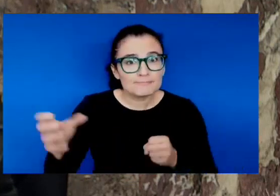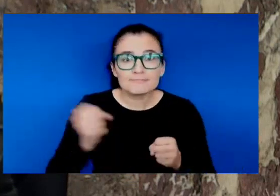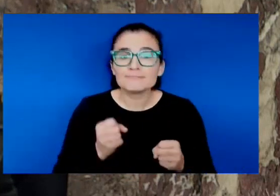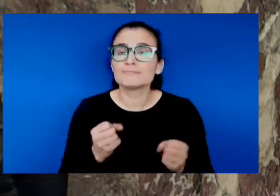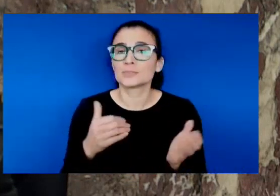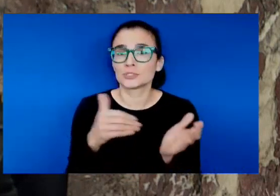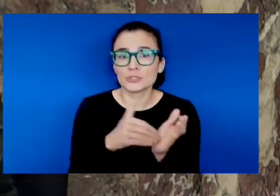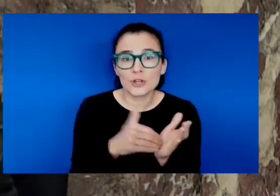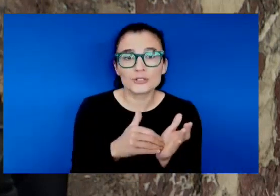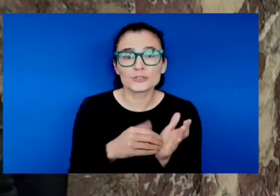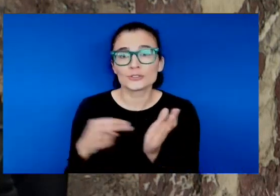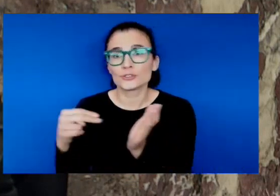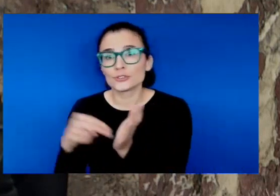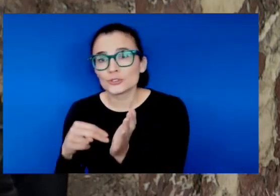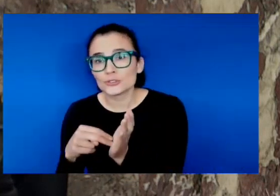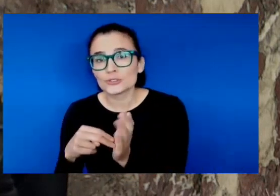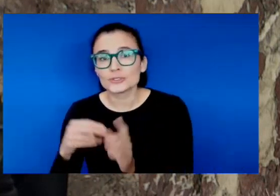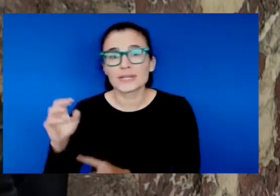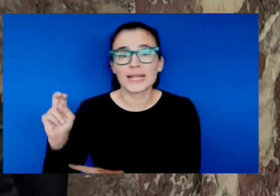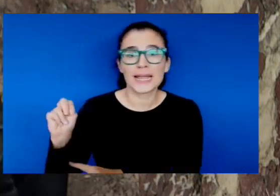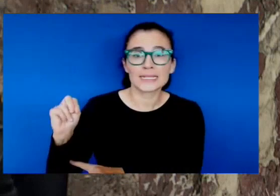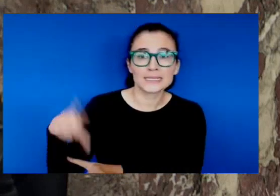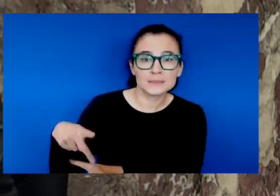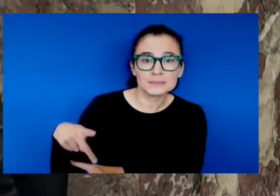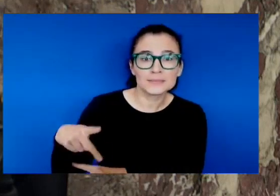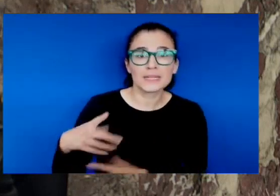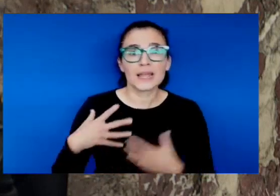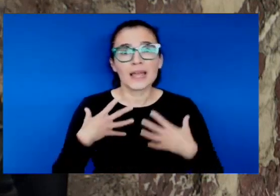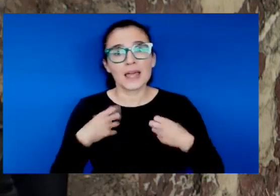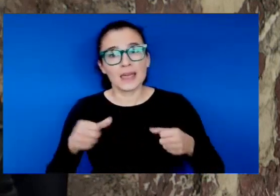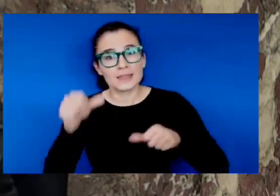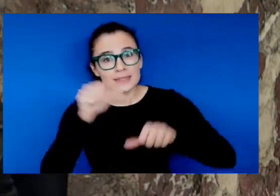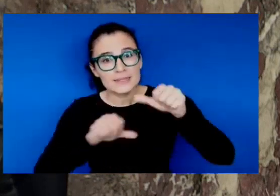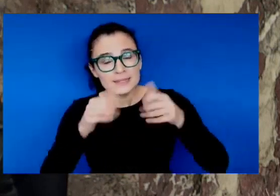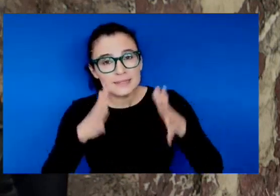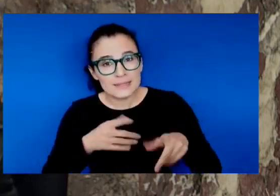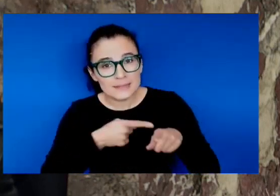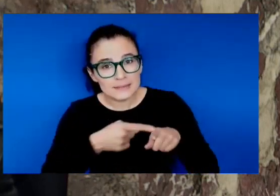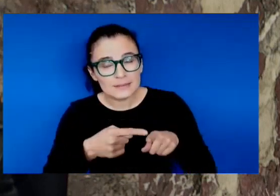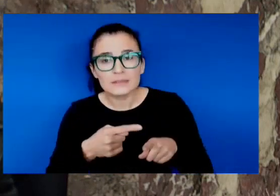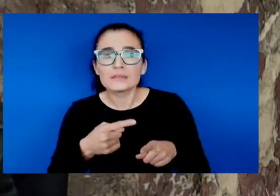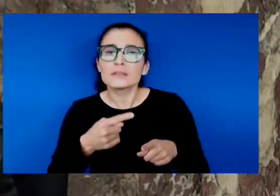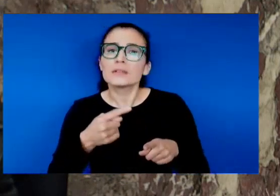in Kamloops and everywhere else, Honourable Speaker. And that's what we'll continue to do in this case.